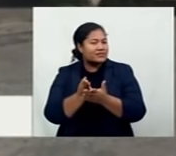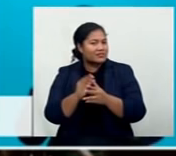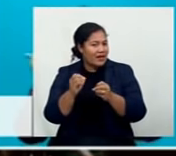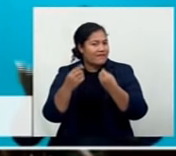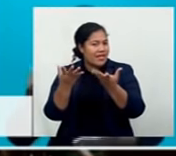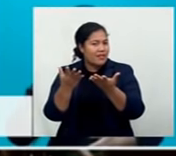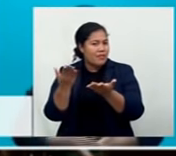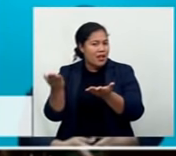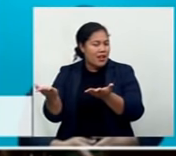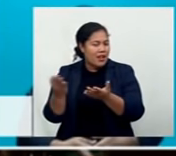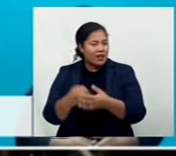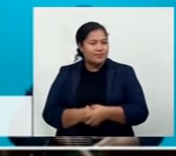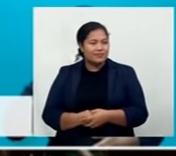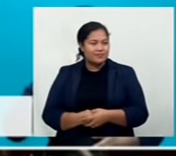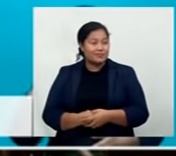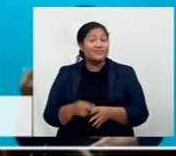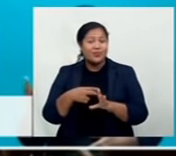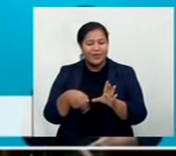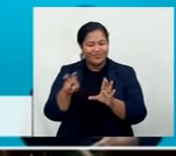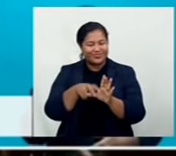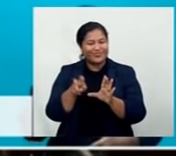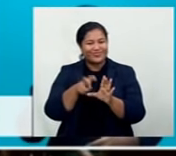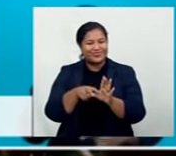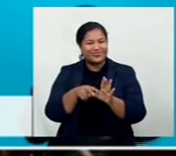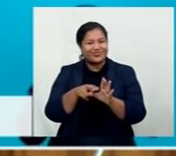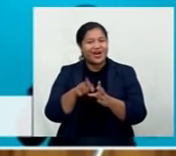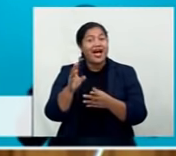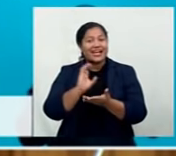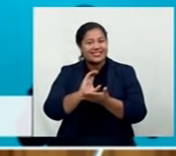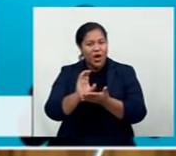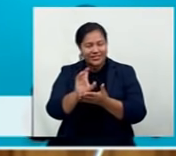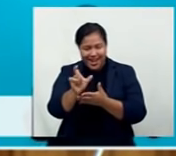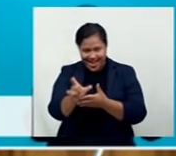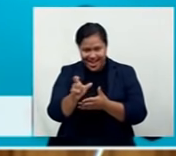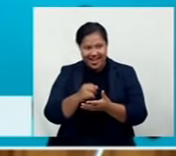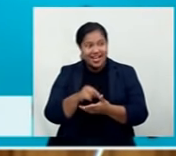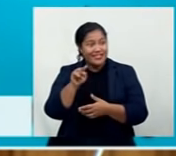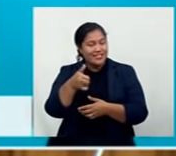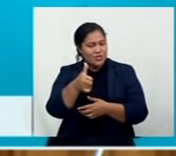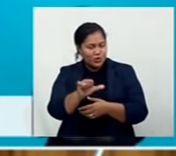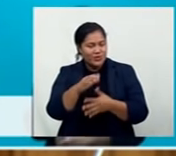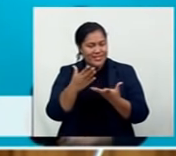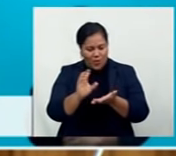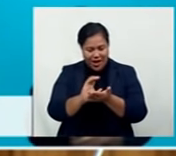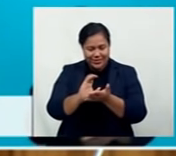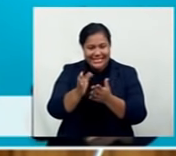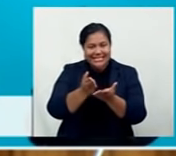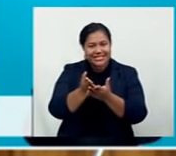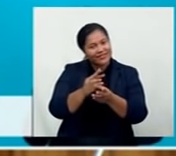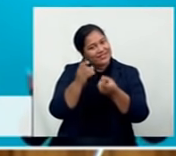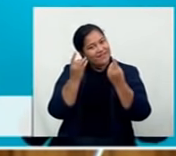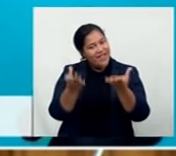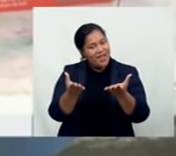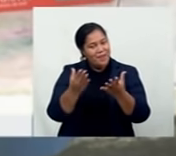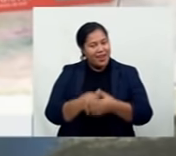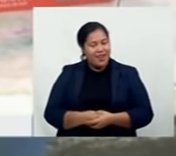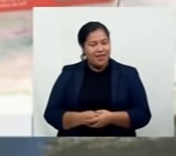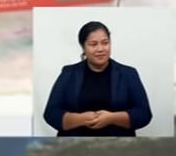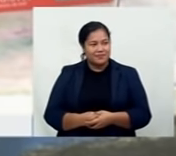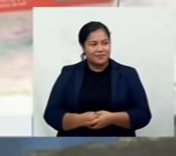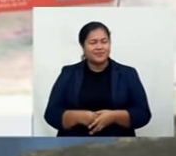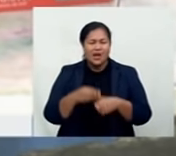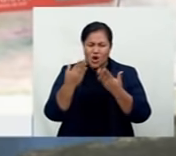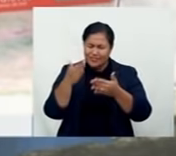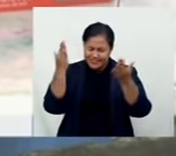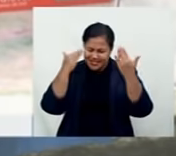available? We have recruited an in-house counsellor. That's apart from the counselling services that are readily available. Honourable Speaker,